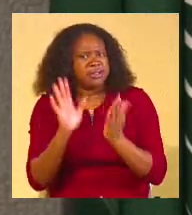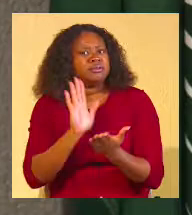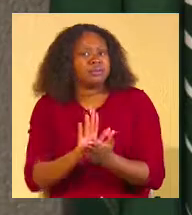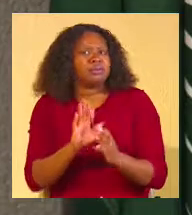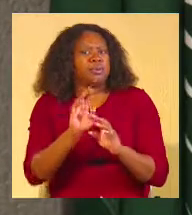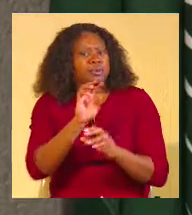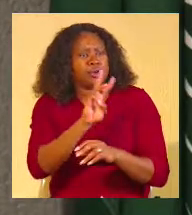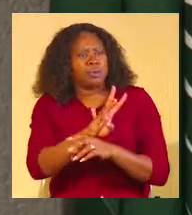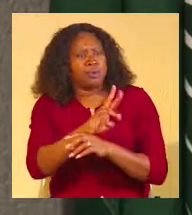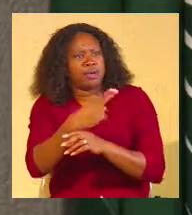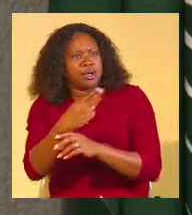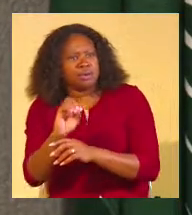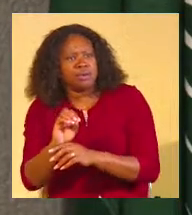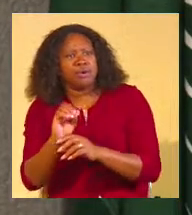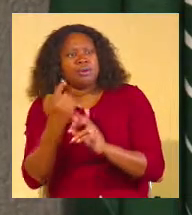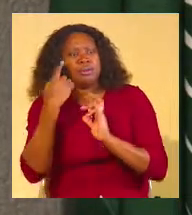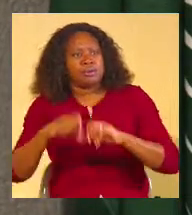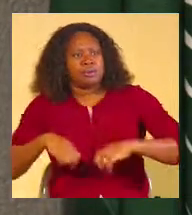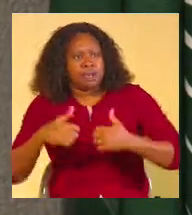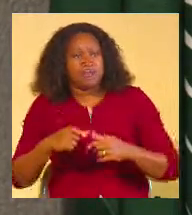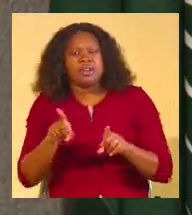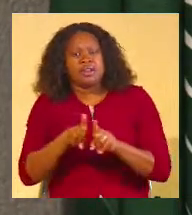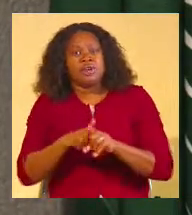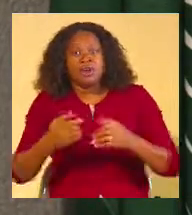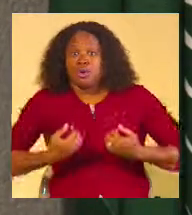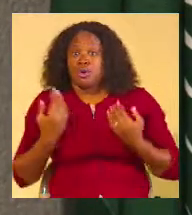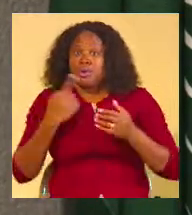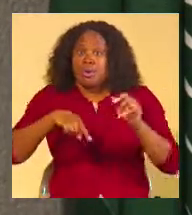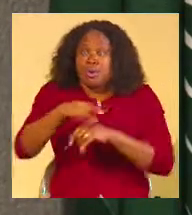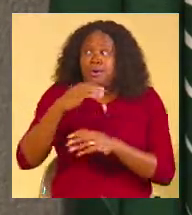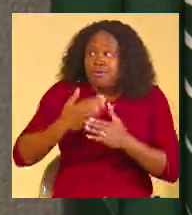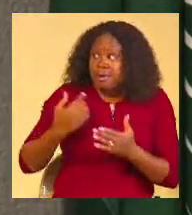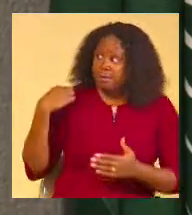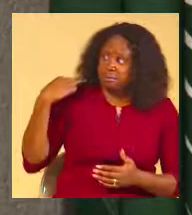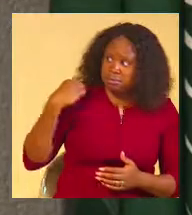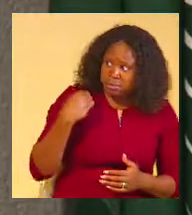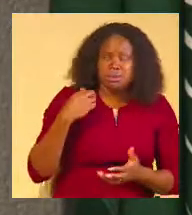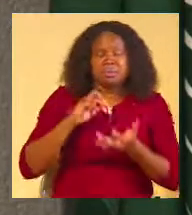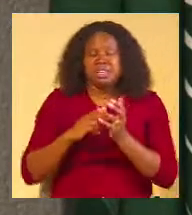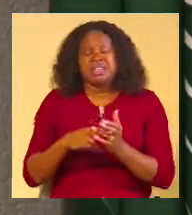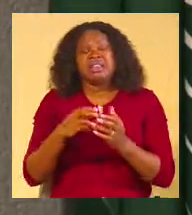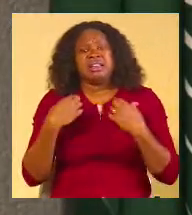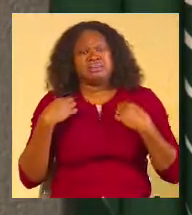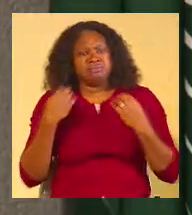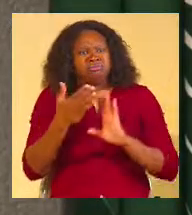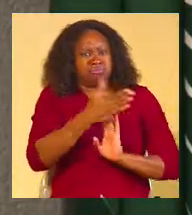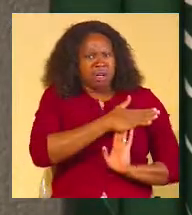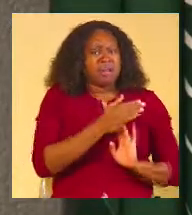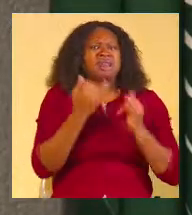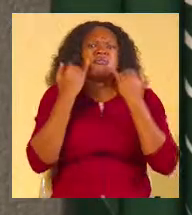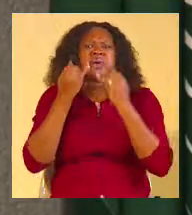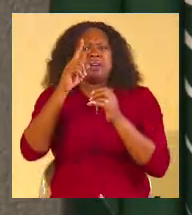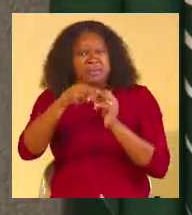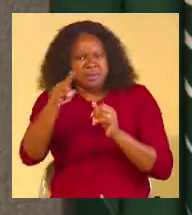contribute, but then we have to make sure that they have the right protective gears, that they're protected, that they're safe, that they have the right information